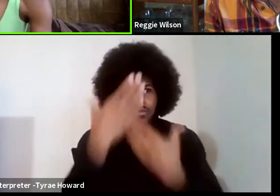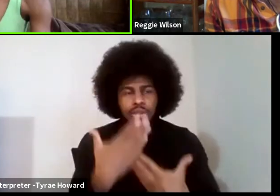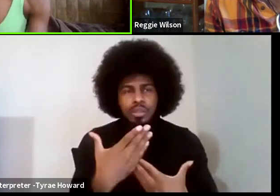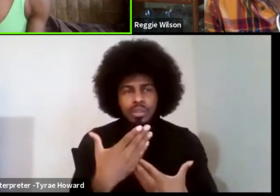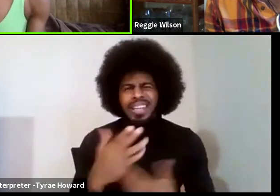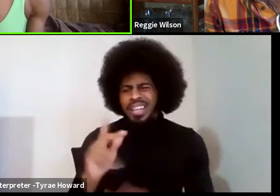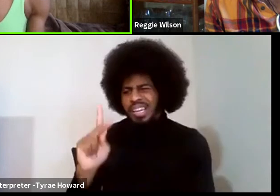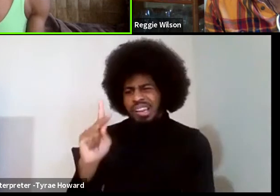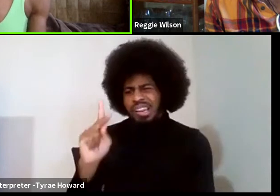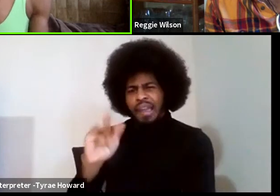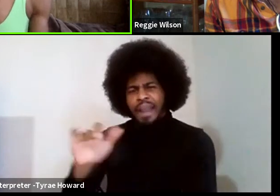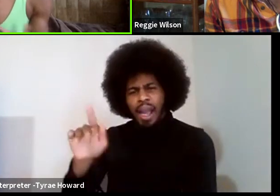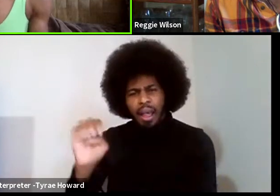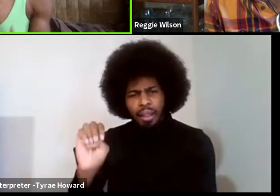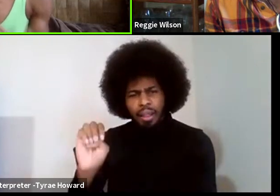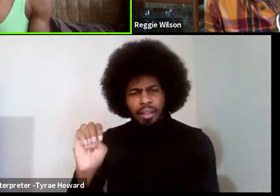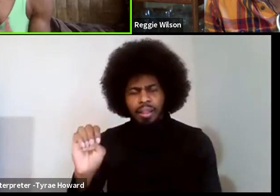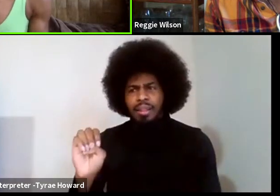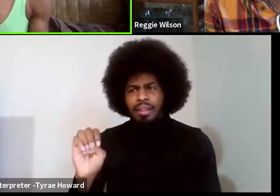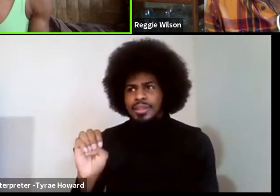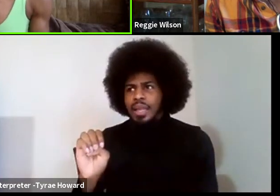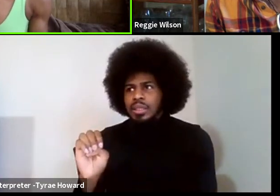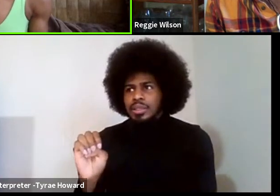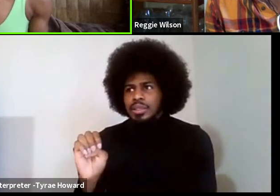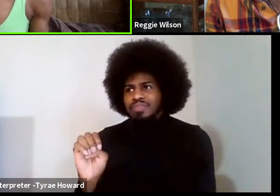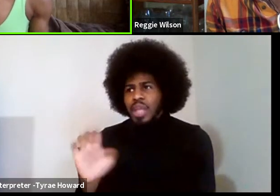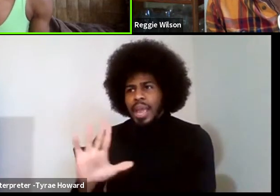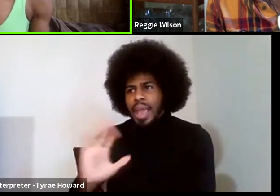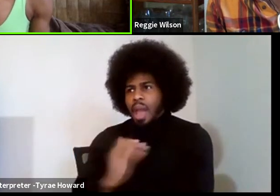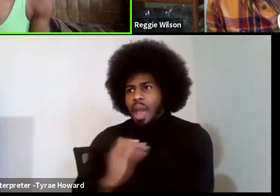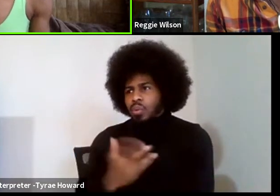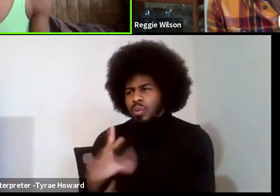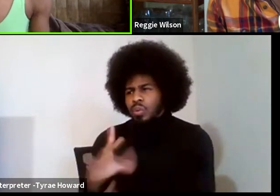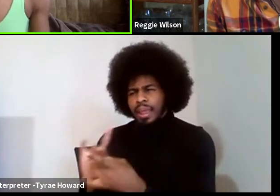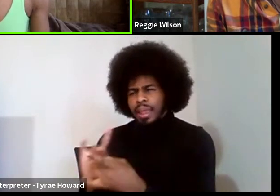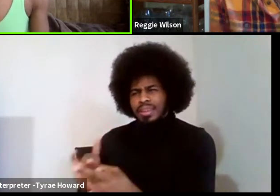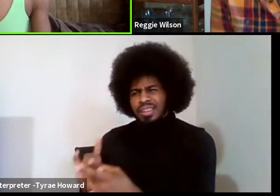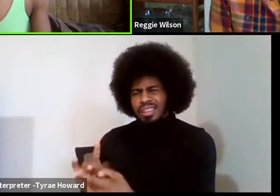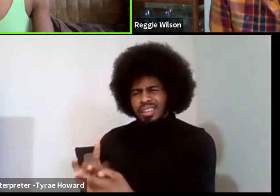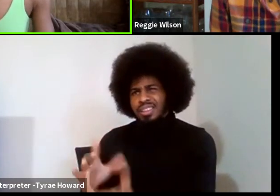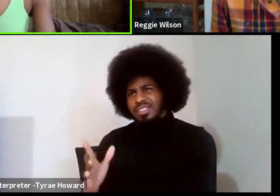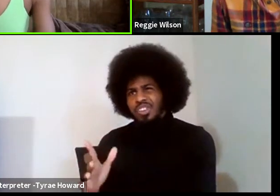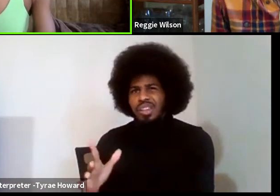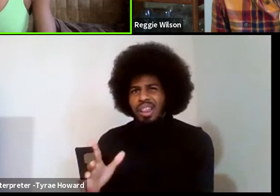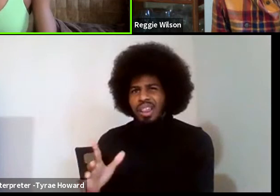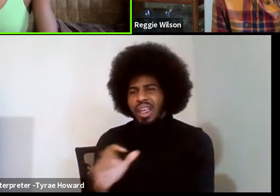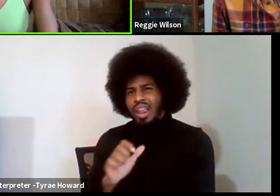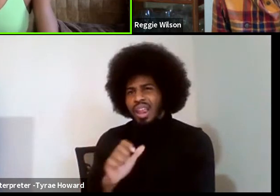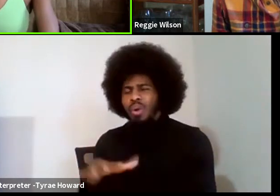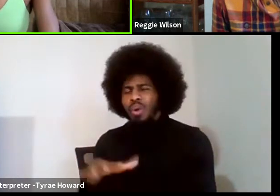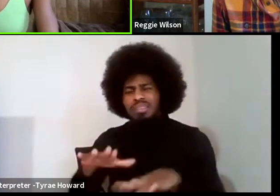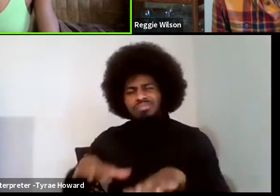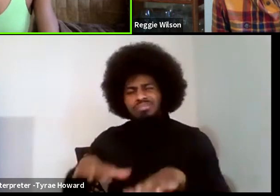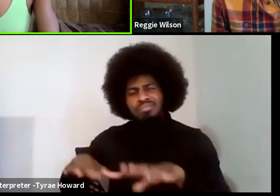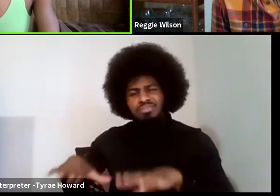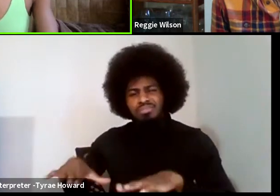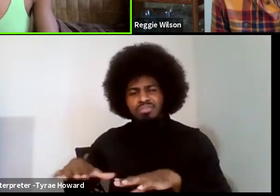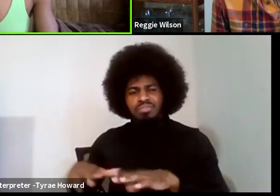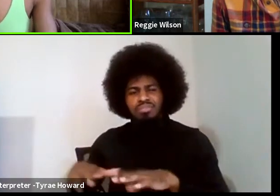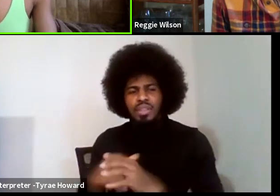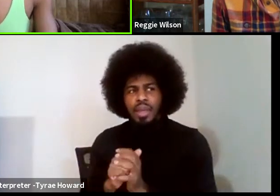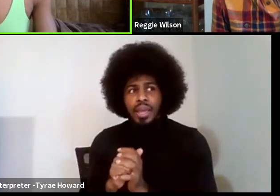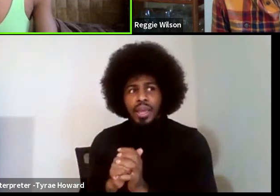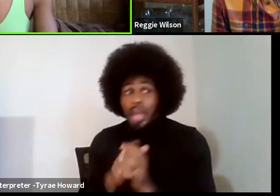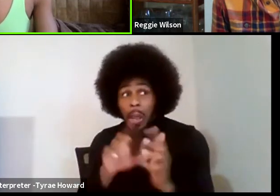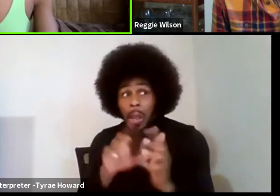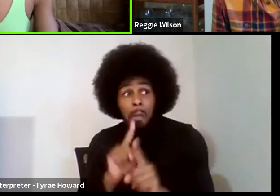it feels more like a brother. It's so informal, which is why I chose him, because a mentor, I'm like, I could always use